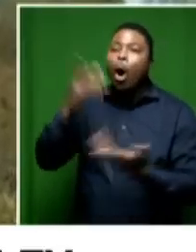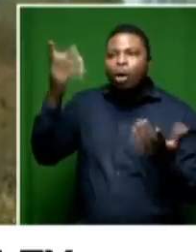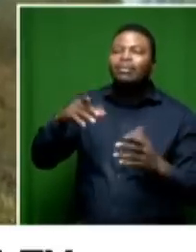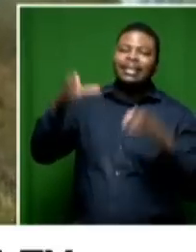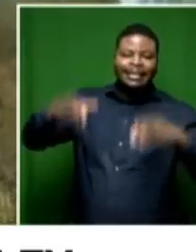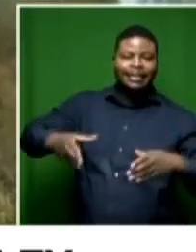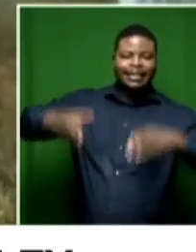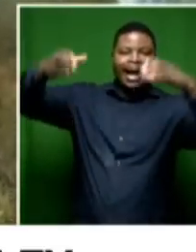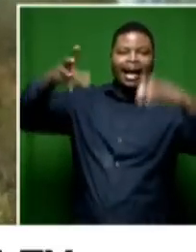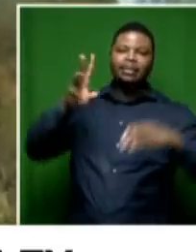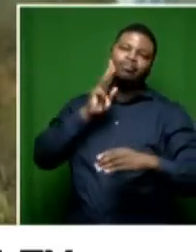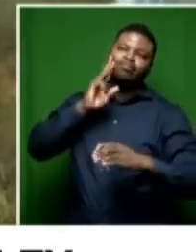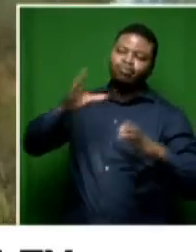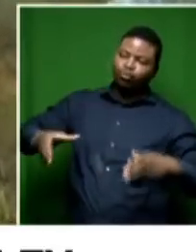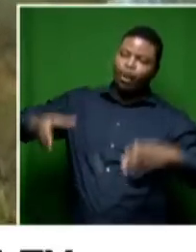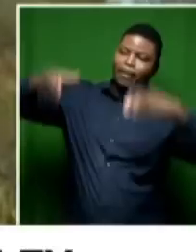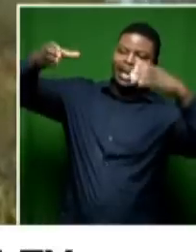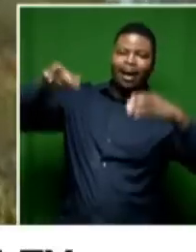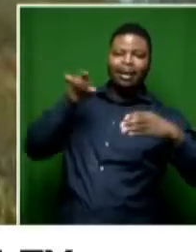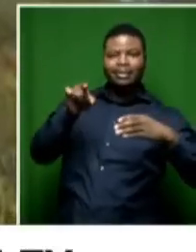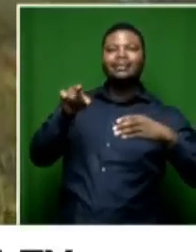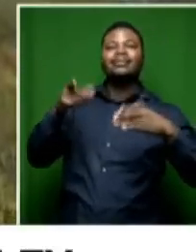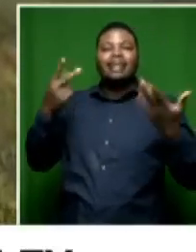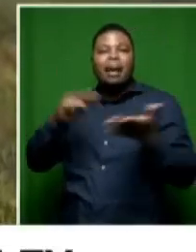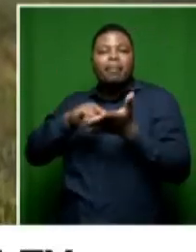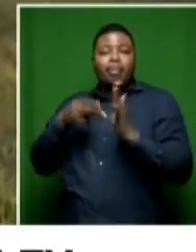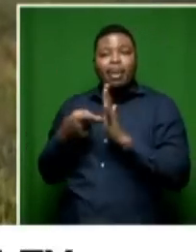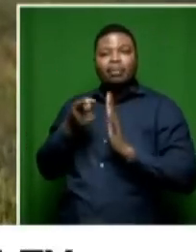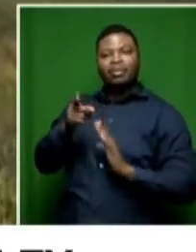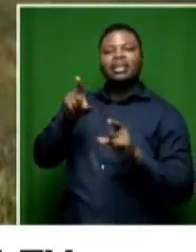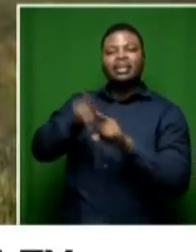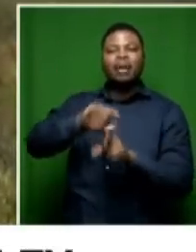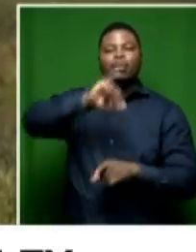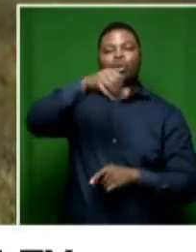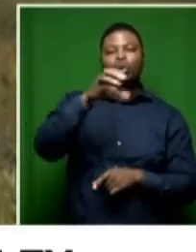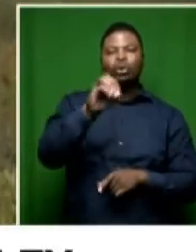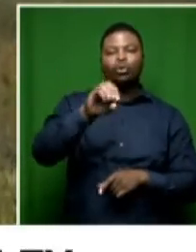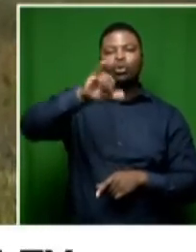tankers. Yes, we are working on mobile tankers, and we are working on Georgia's as well.